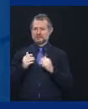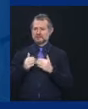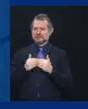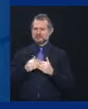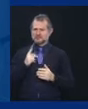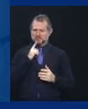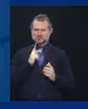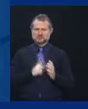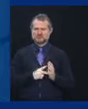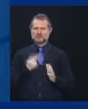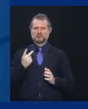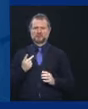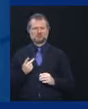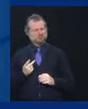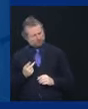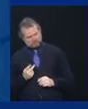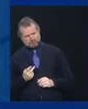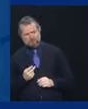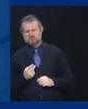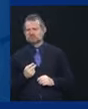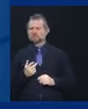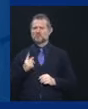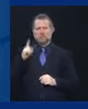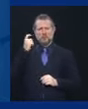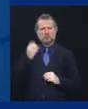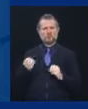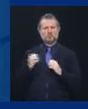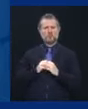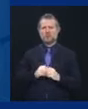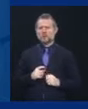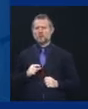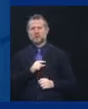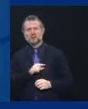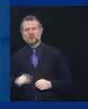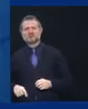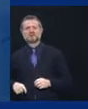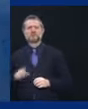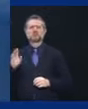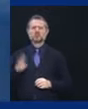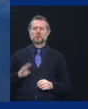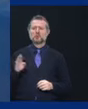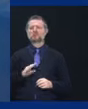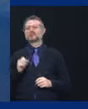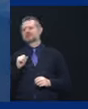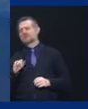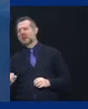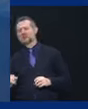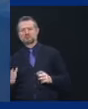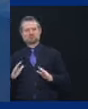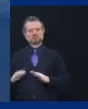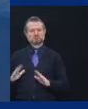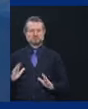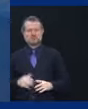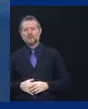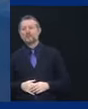Double the positivity rate. Queens, Brooklyn, and Staten Island.